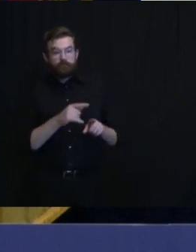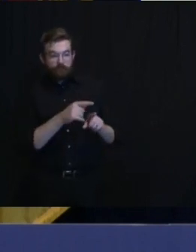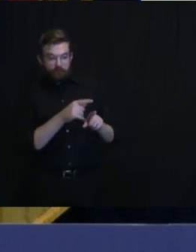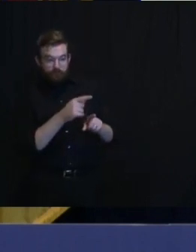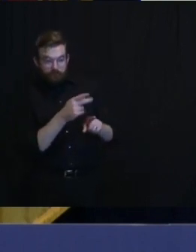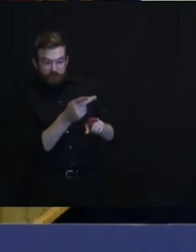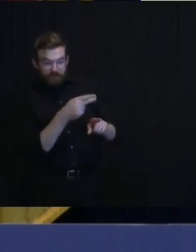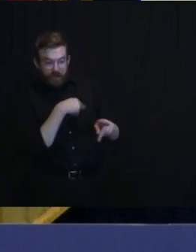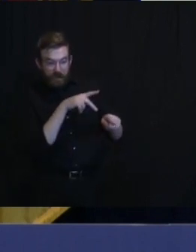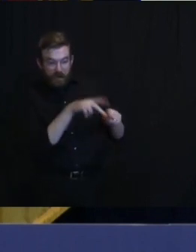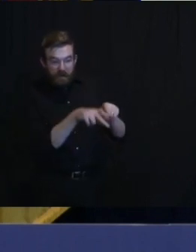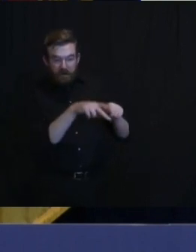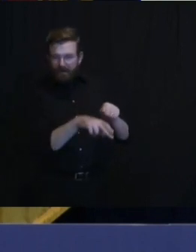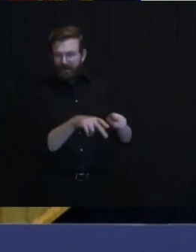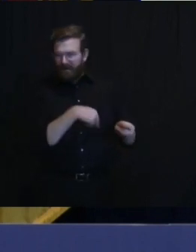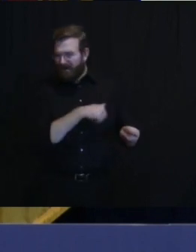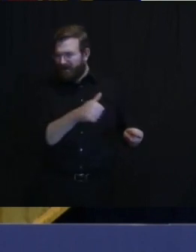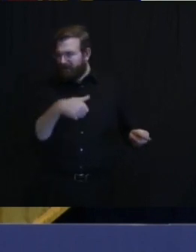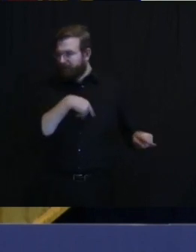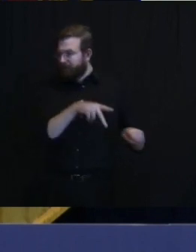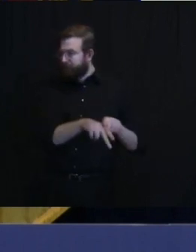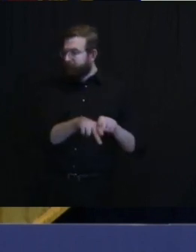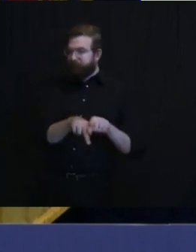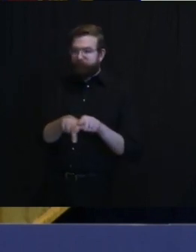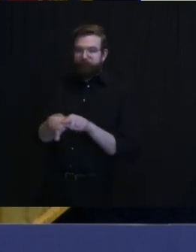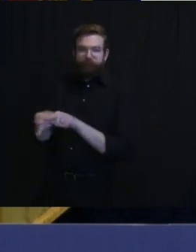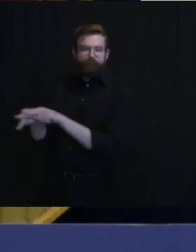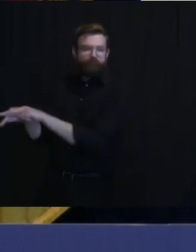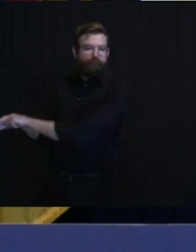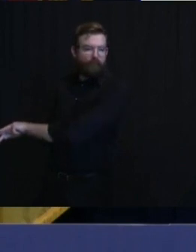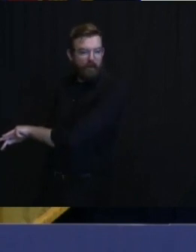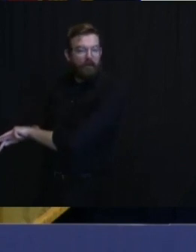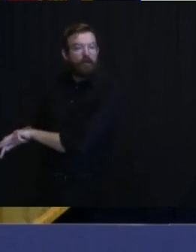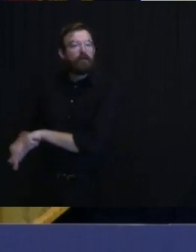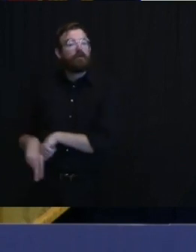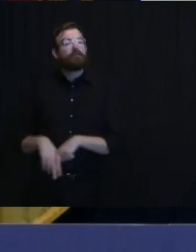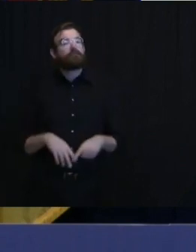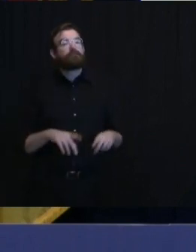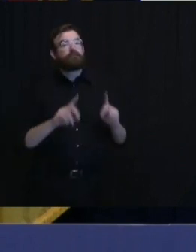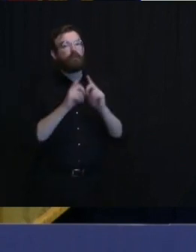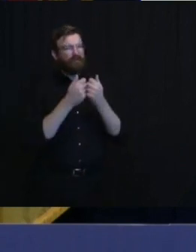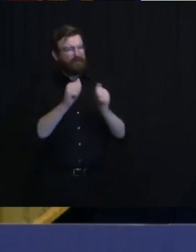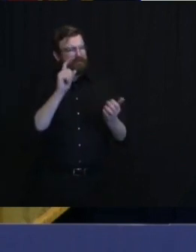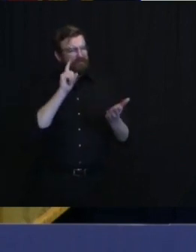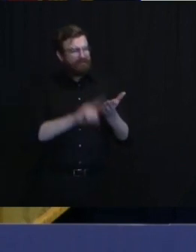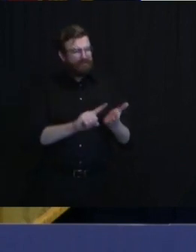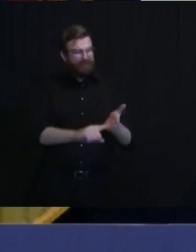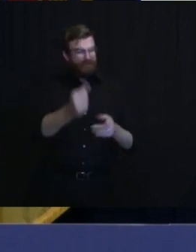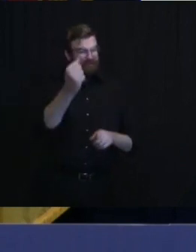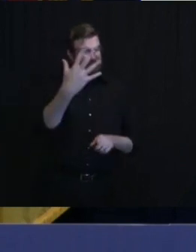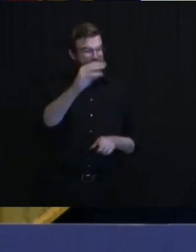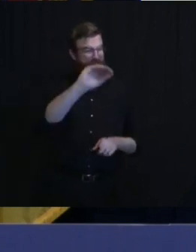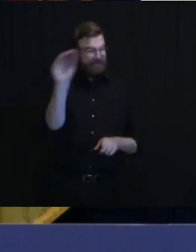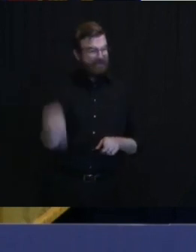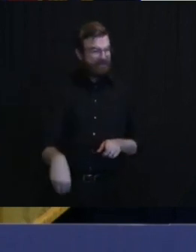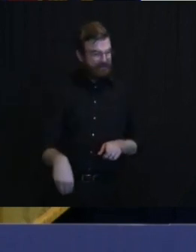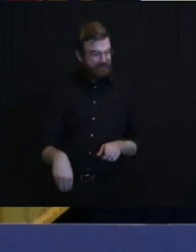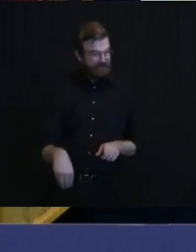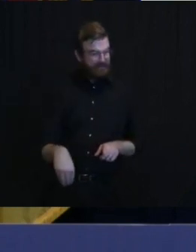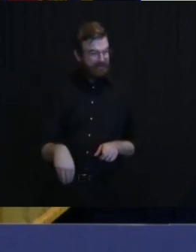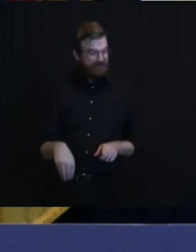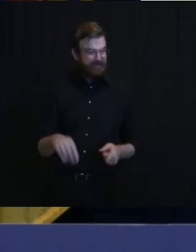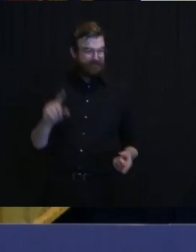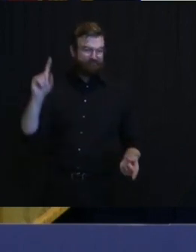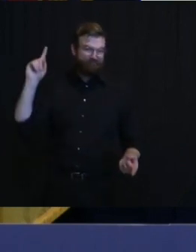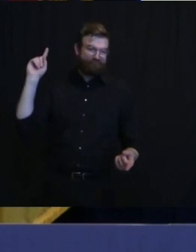before. So this is a moment in history that is unlike any other. I've got nothing else on the list right now, Dustin, but we're constantly thinking